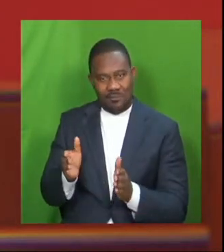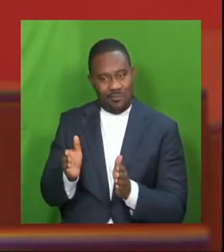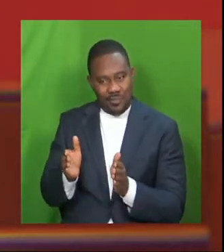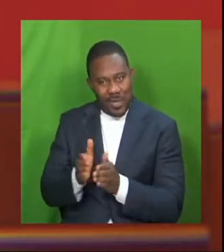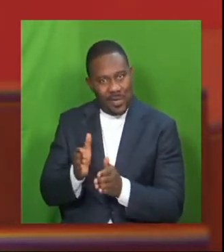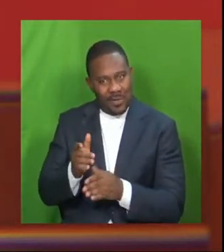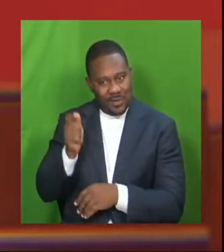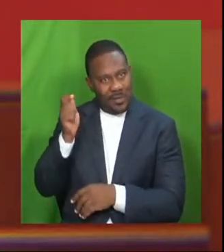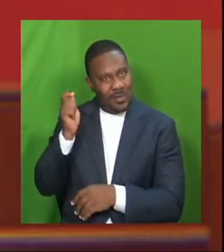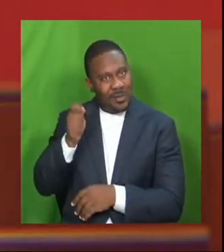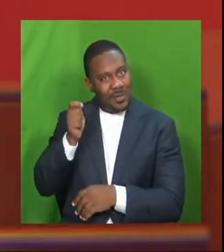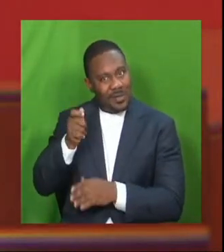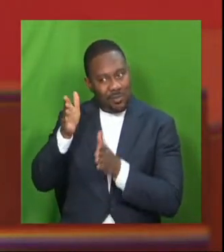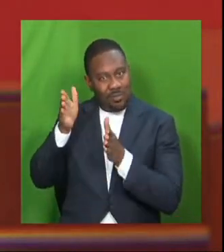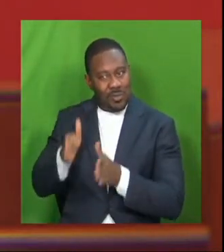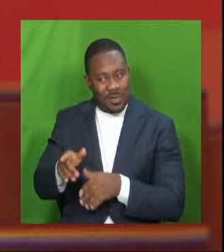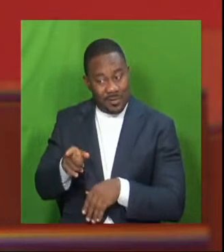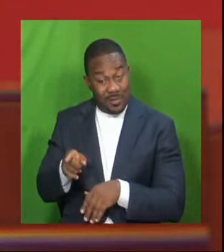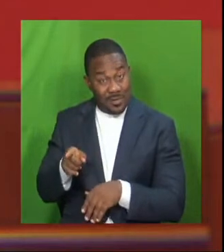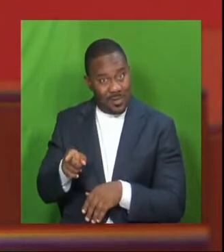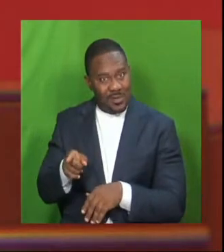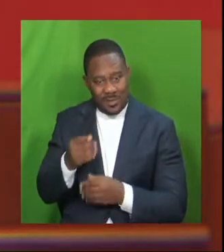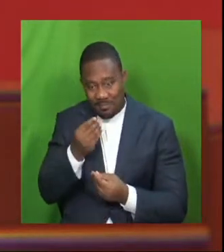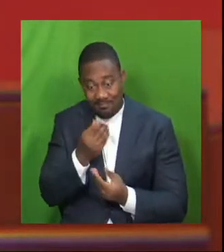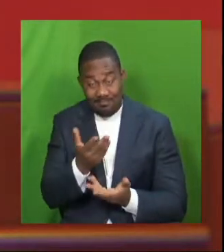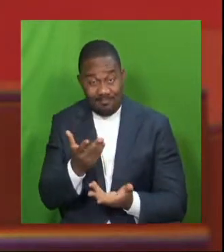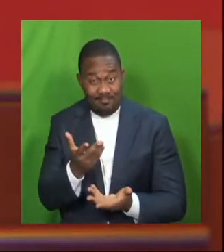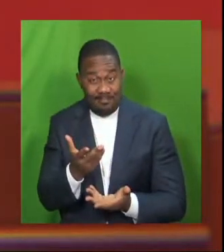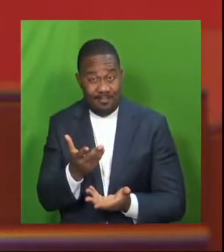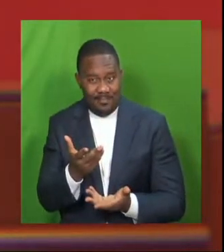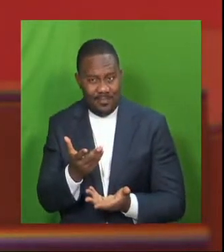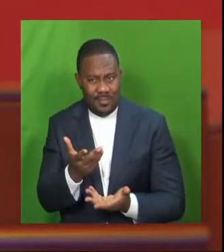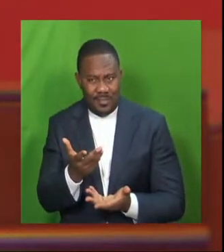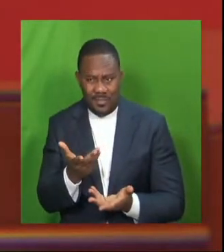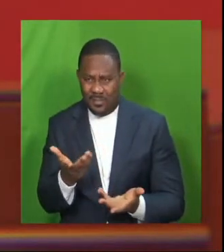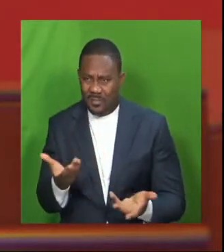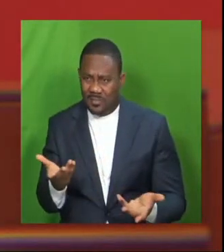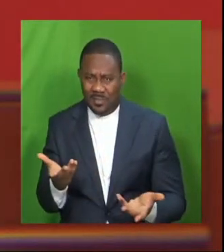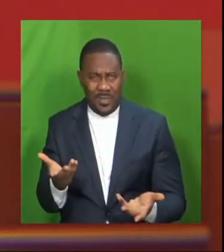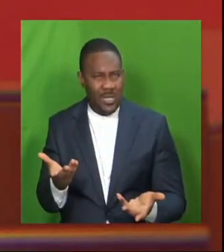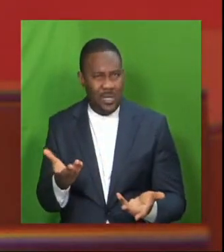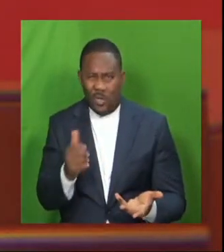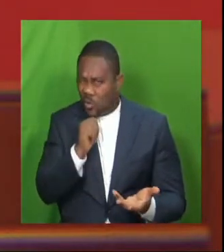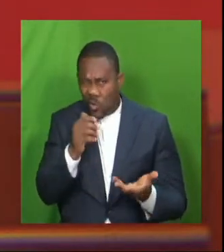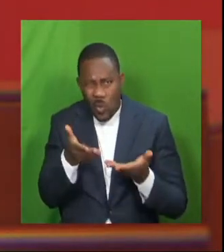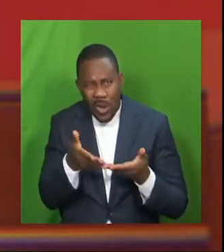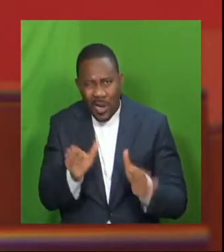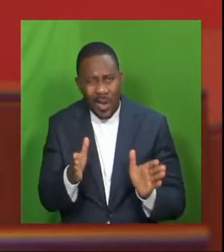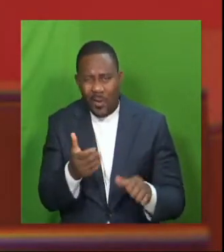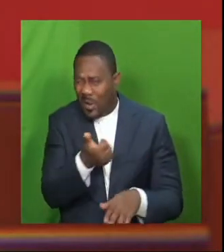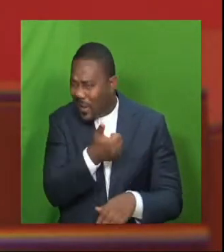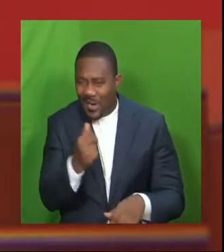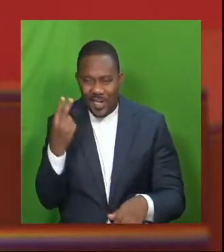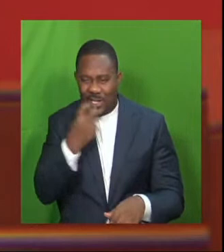that you don't want to create room for any speaker to be a dictator.